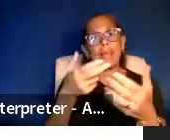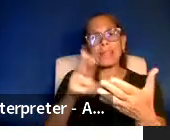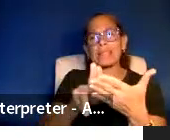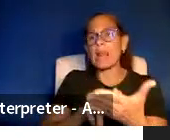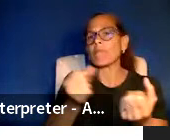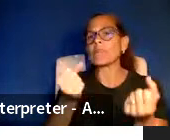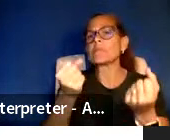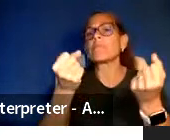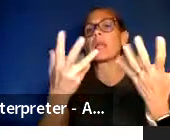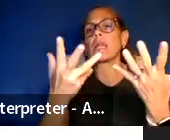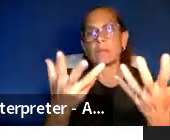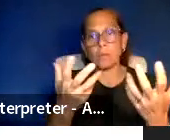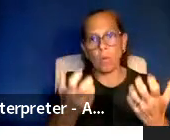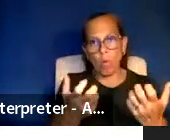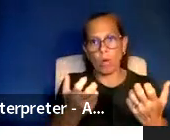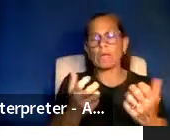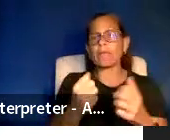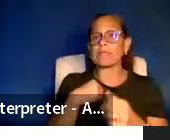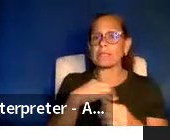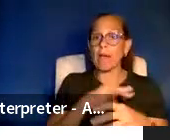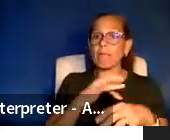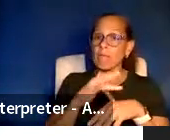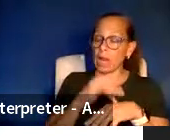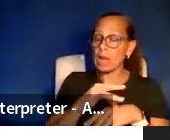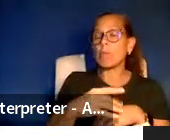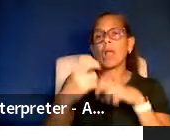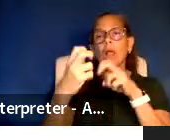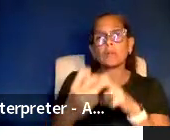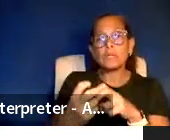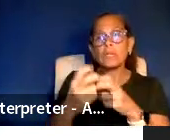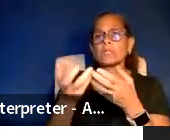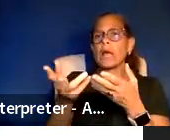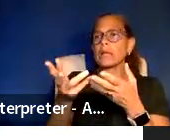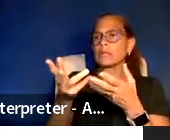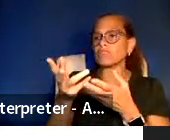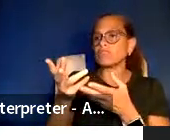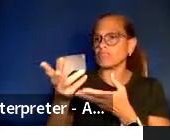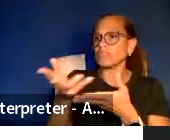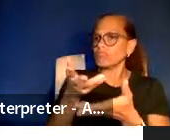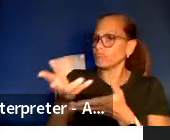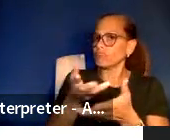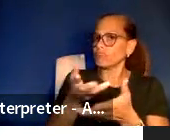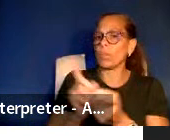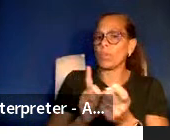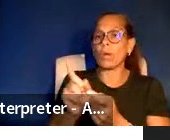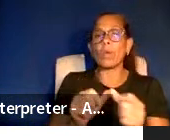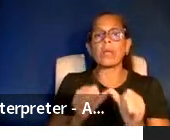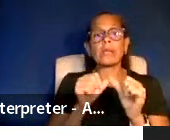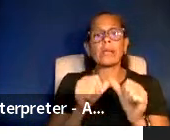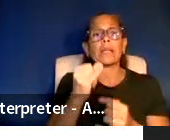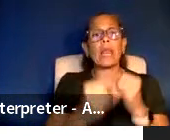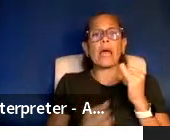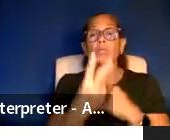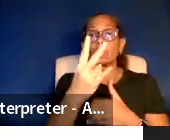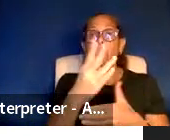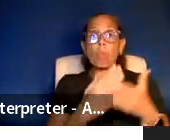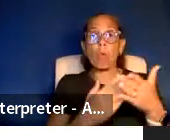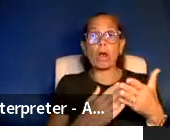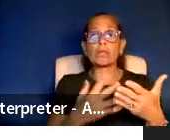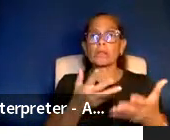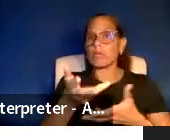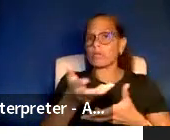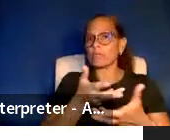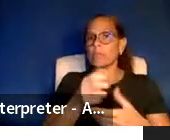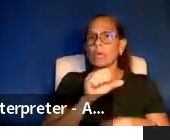of those as you like, as long as staff is available. We will continue, as was just noted in the last 2 portions of the presentation, our engagement